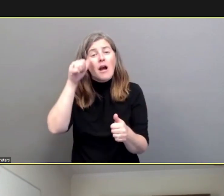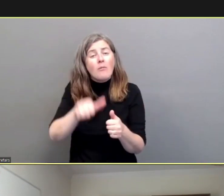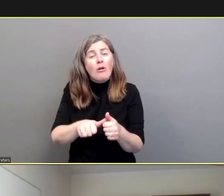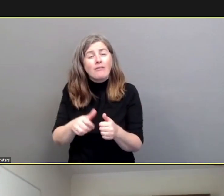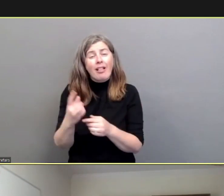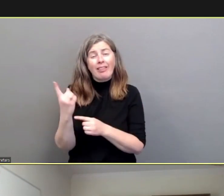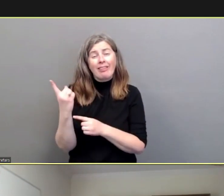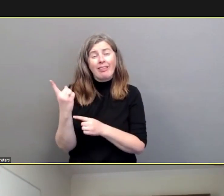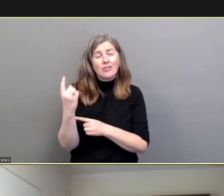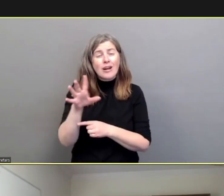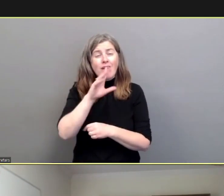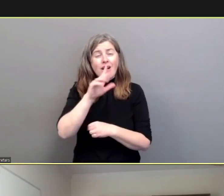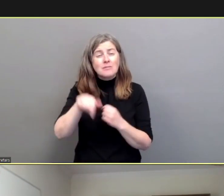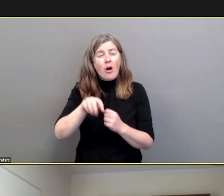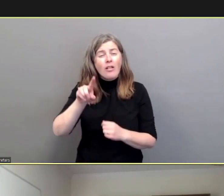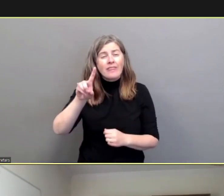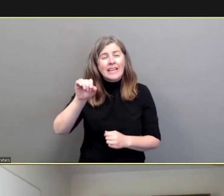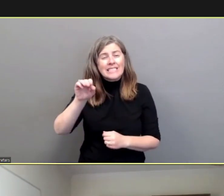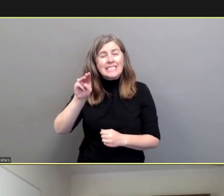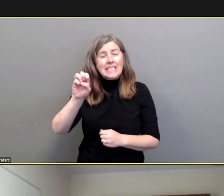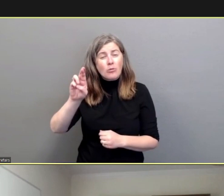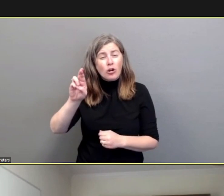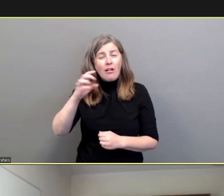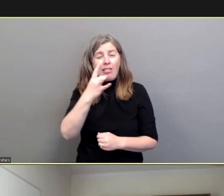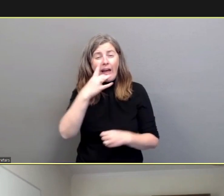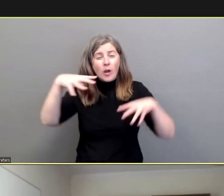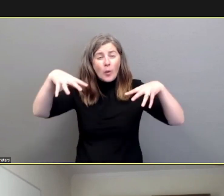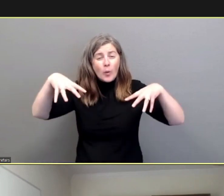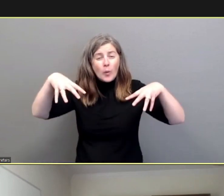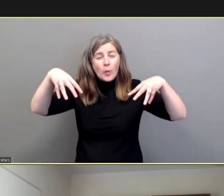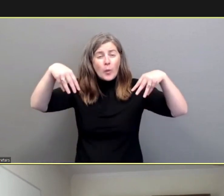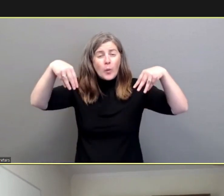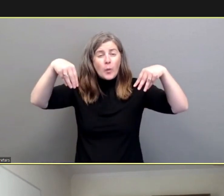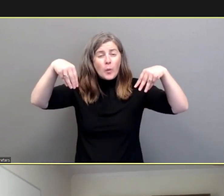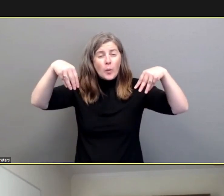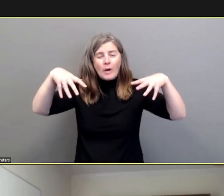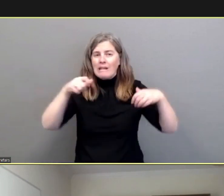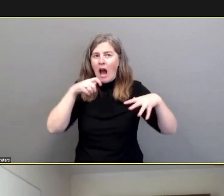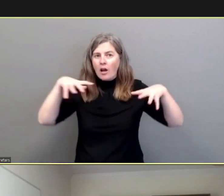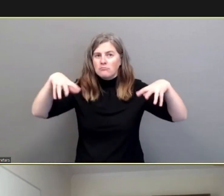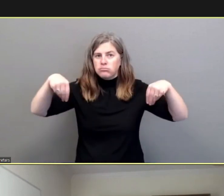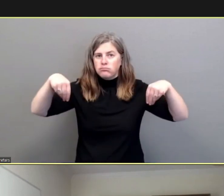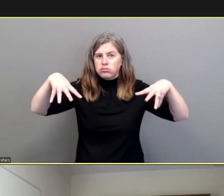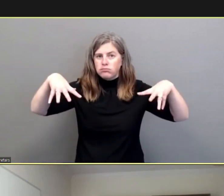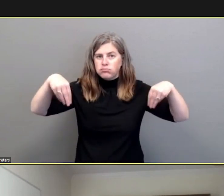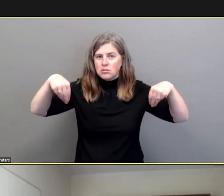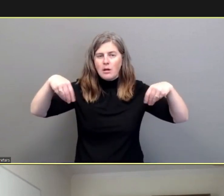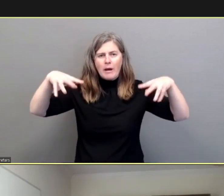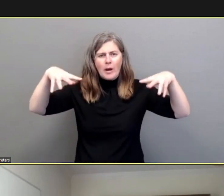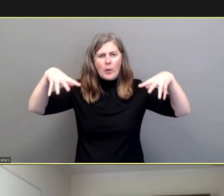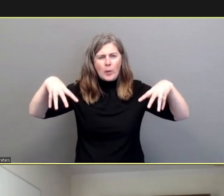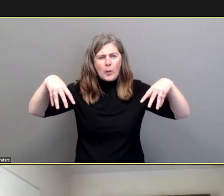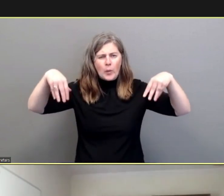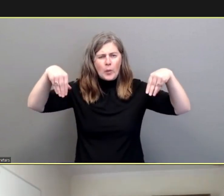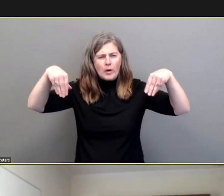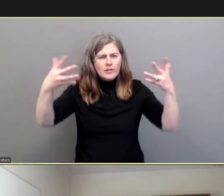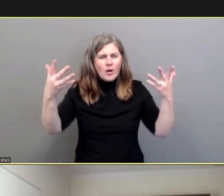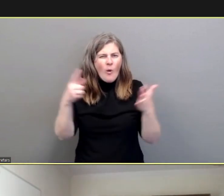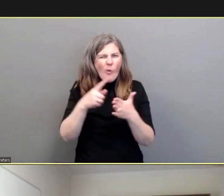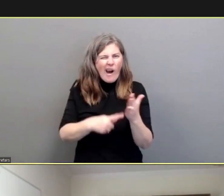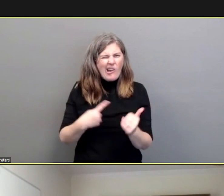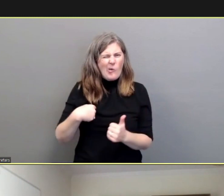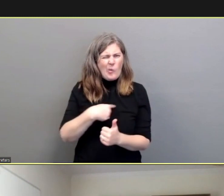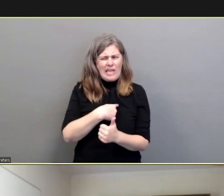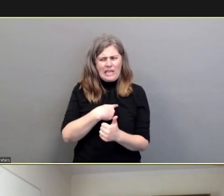the on-off switch all the time, but the dimmer switch. And what as a society can we live with to get